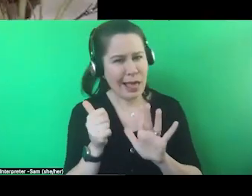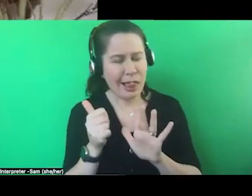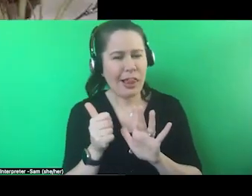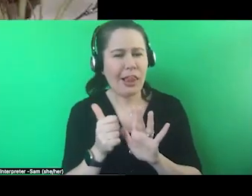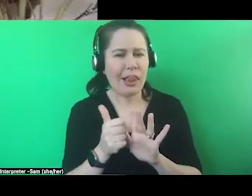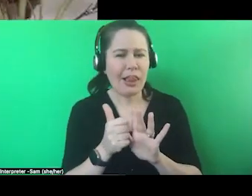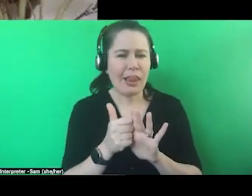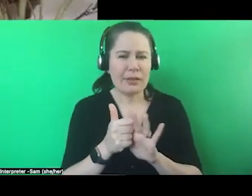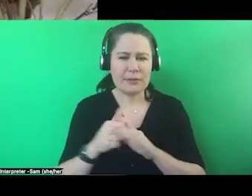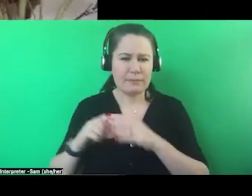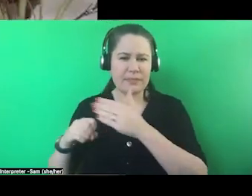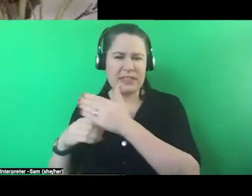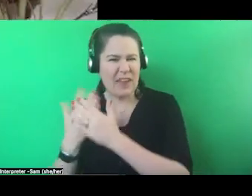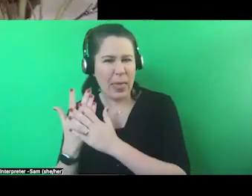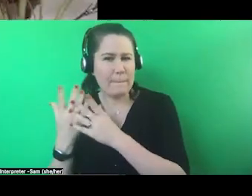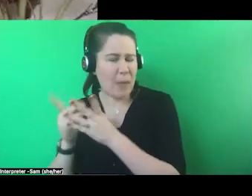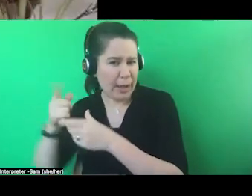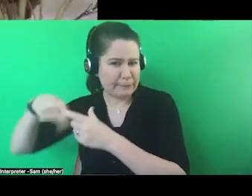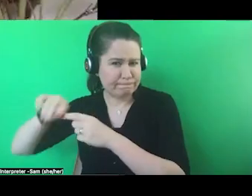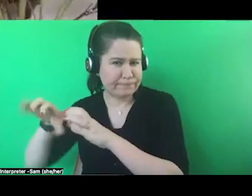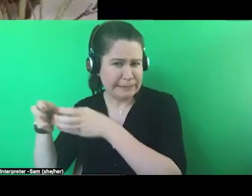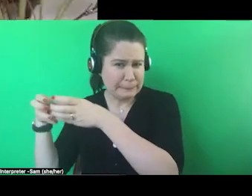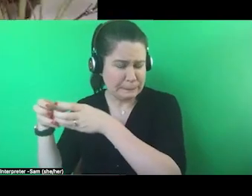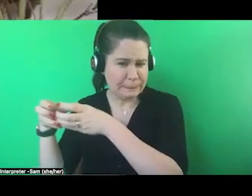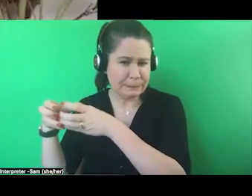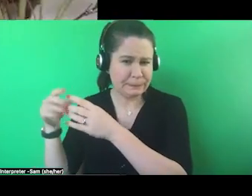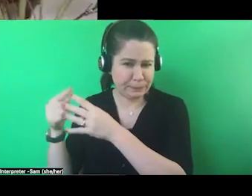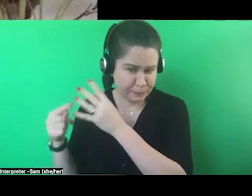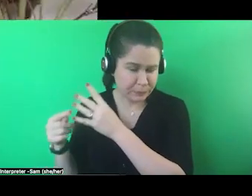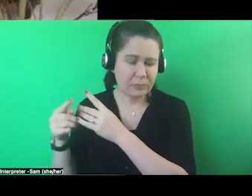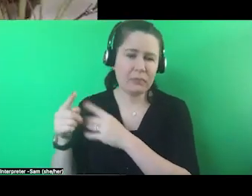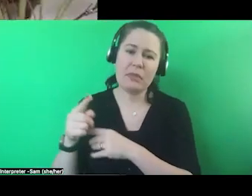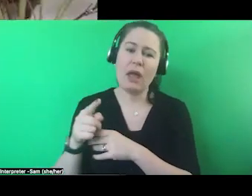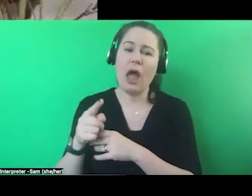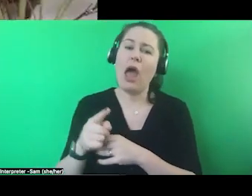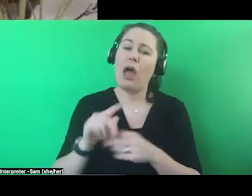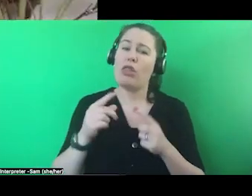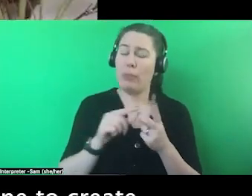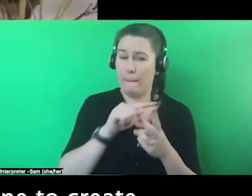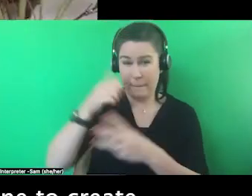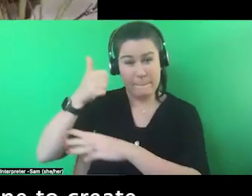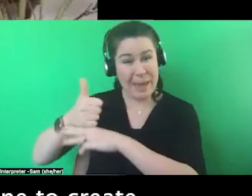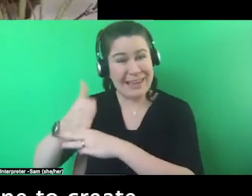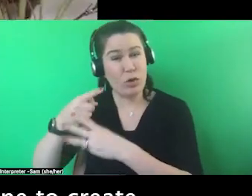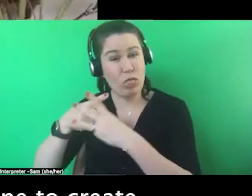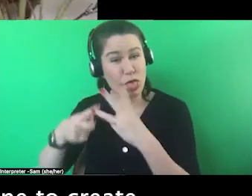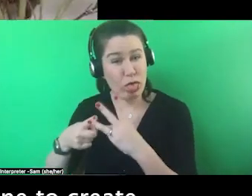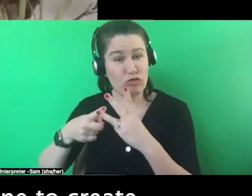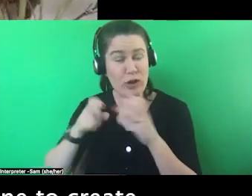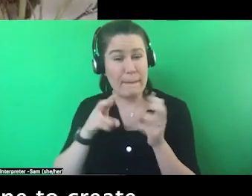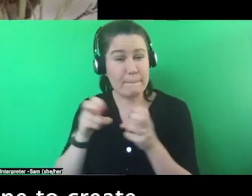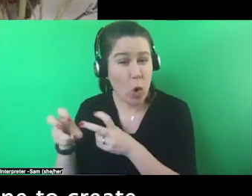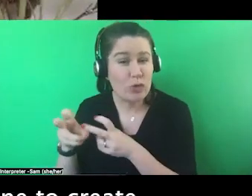Heloise Gold and Ione, is a practice based on 3 modalities of listening, movement and